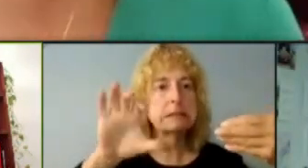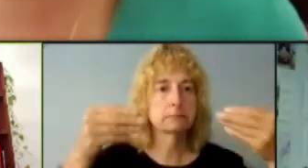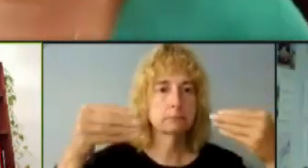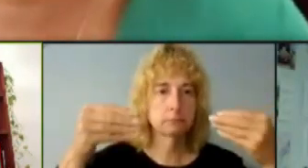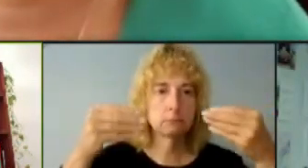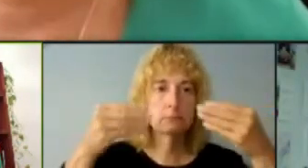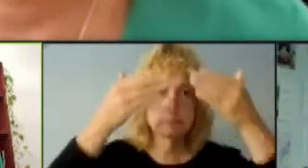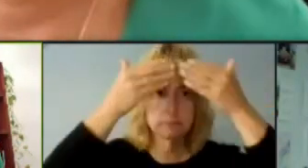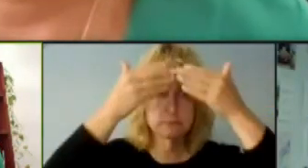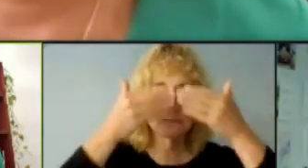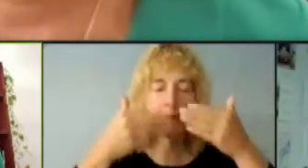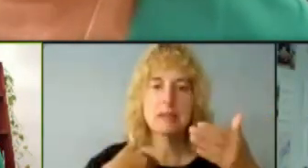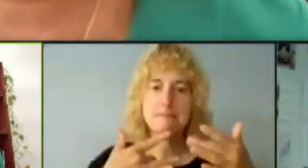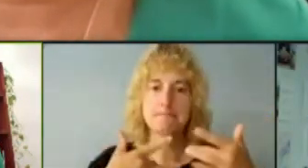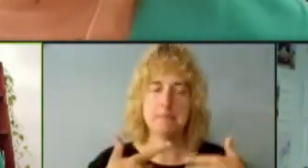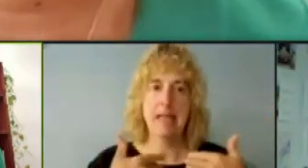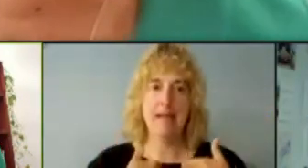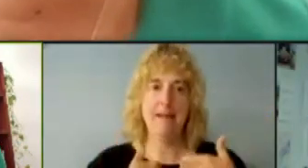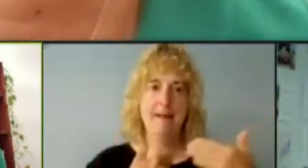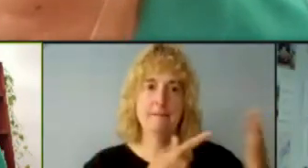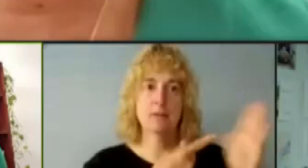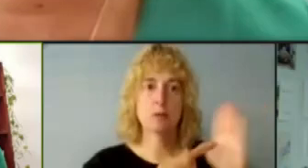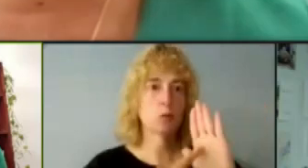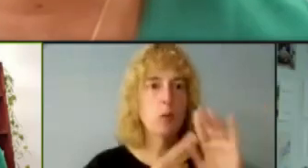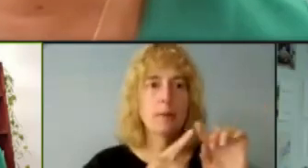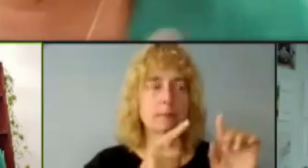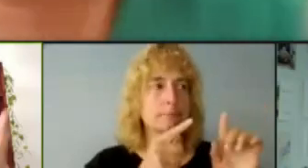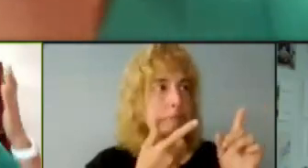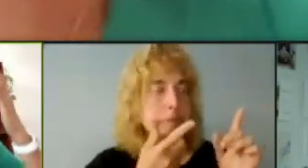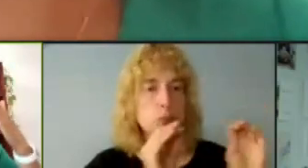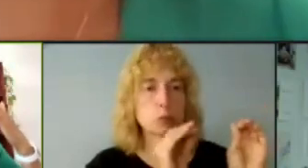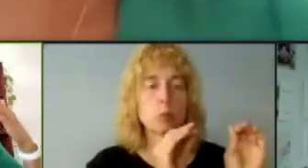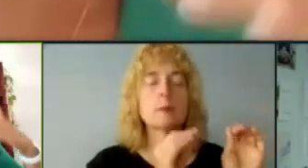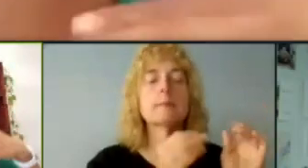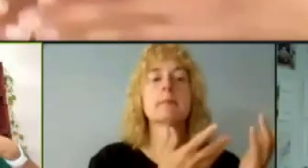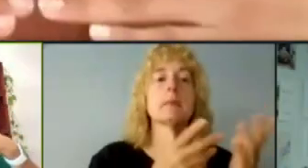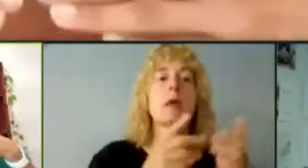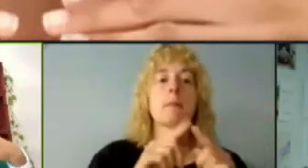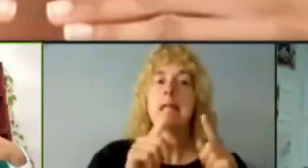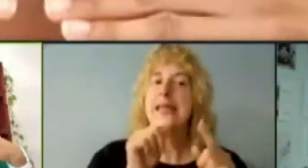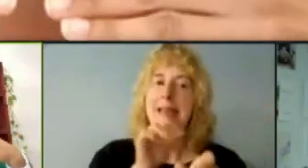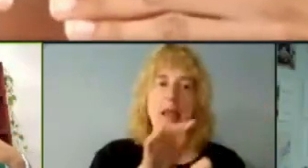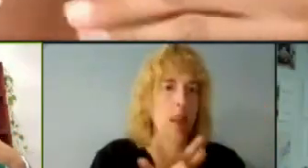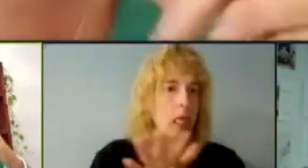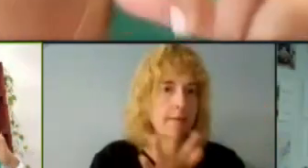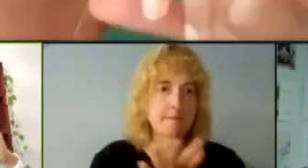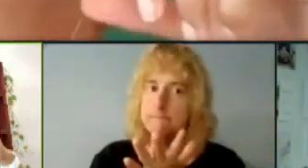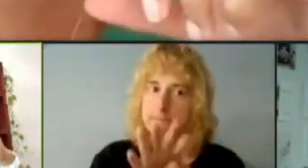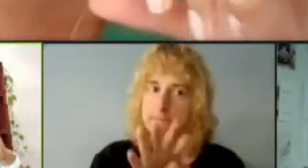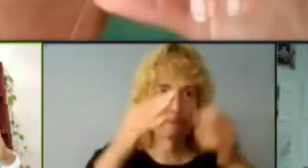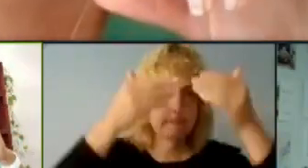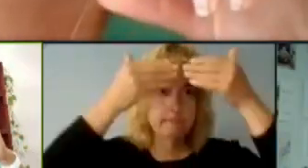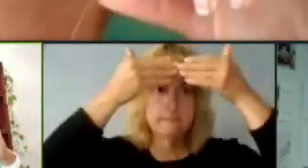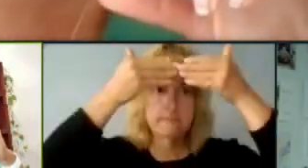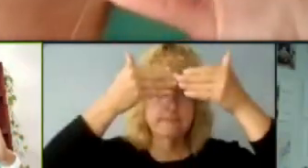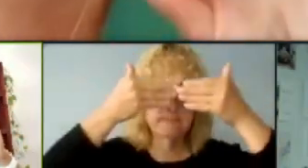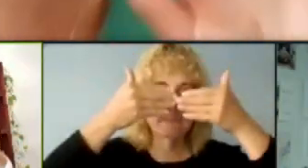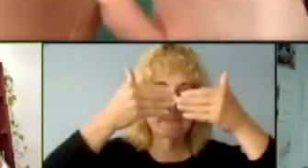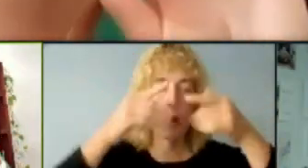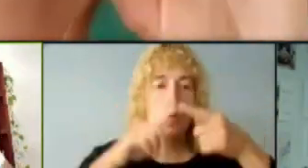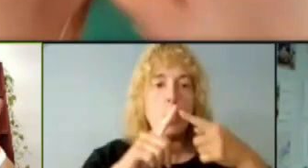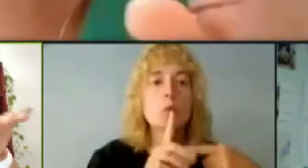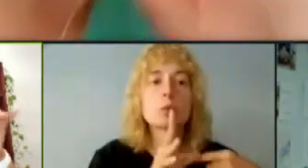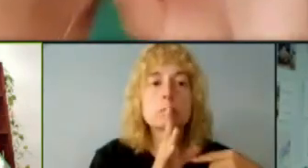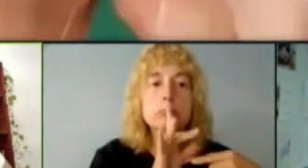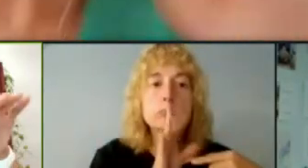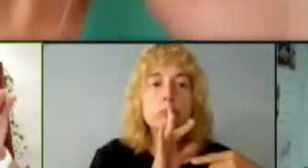here, but I don't have any. That is not enough because face shields don't provide protection for when you are speaking,